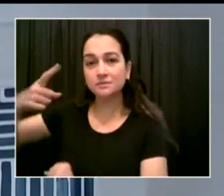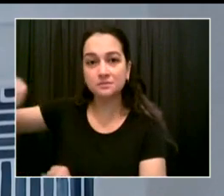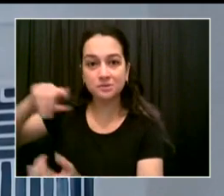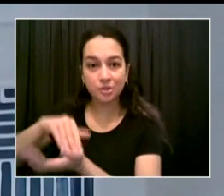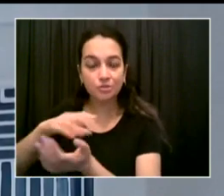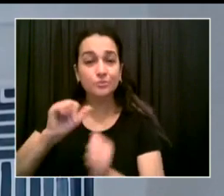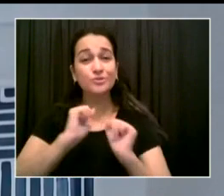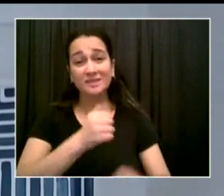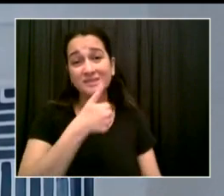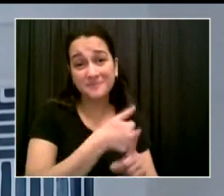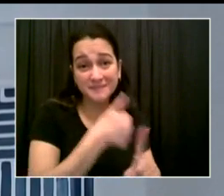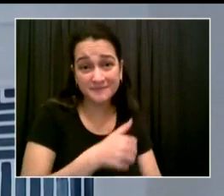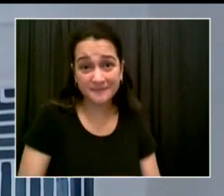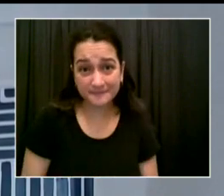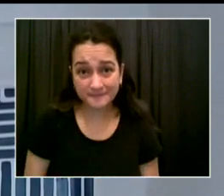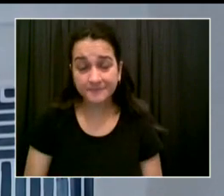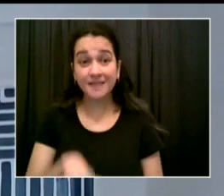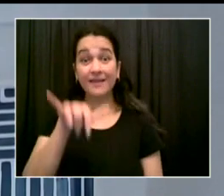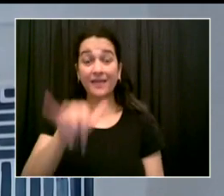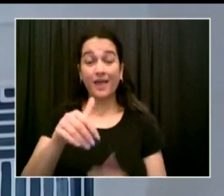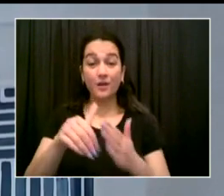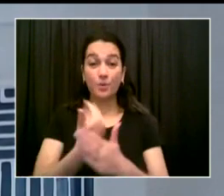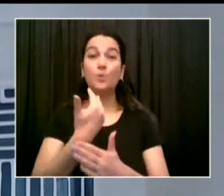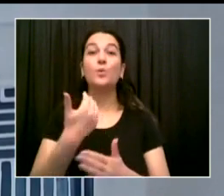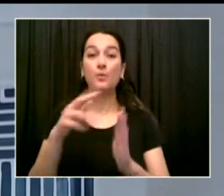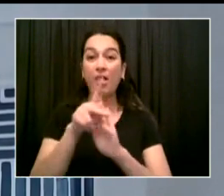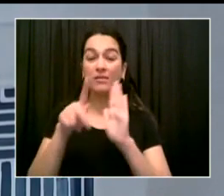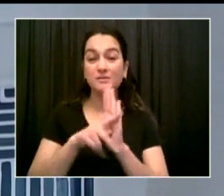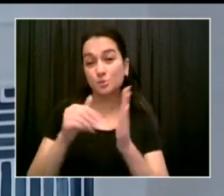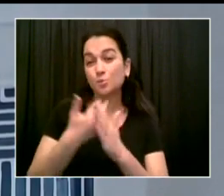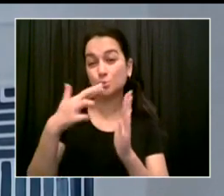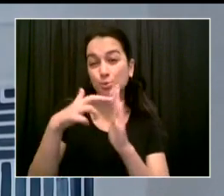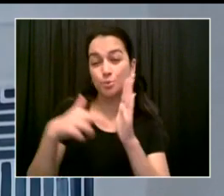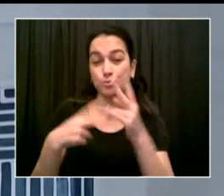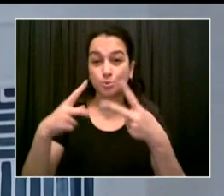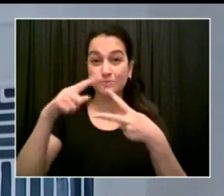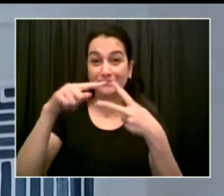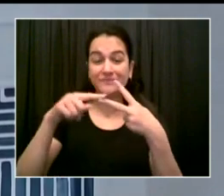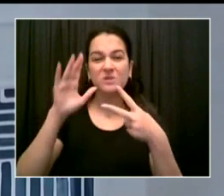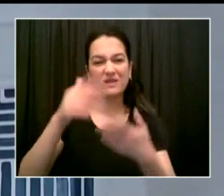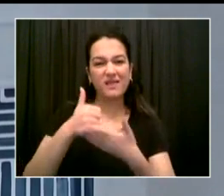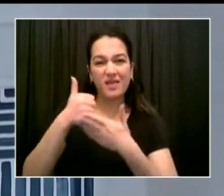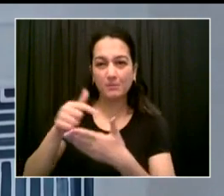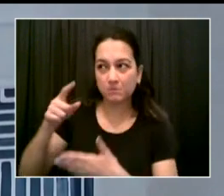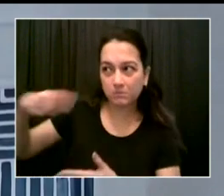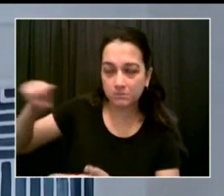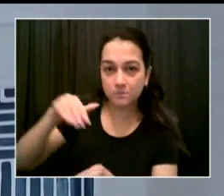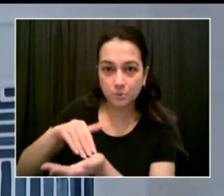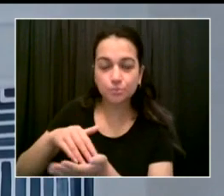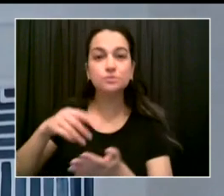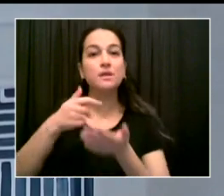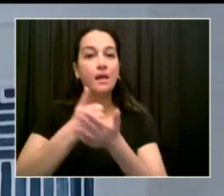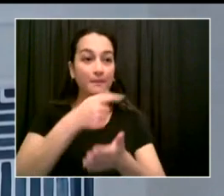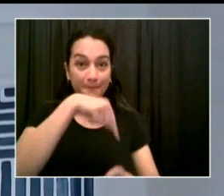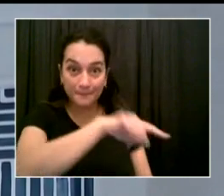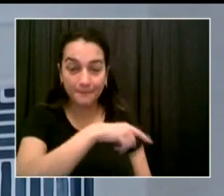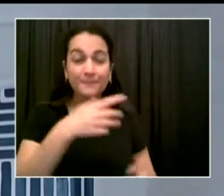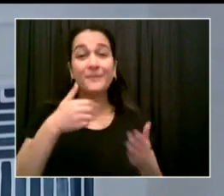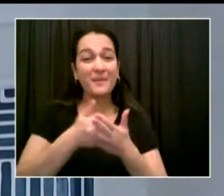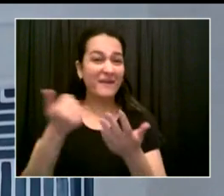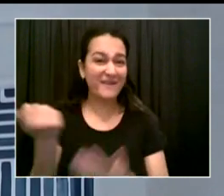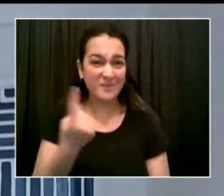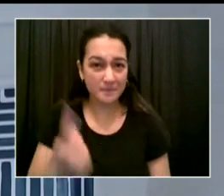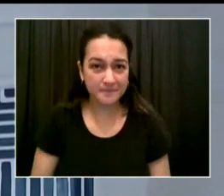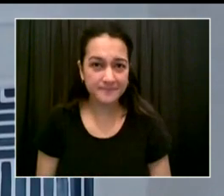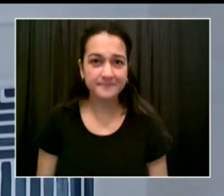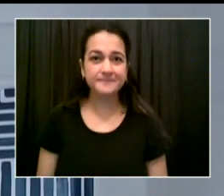employees, as well as engaging them in discussions about the safety and effectiveness of COVID-19 vaccines. These efforts will be critical in the short and